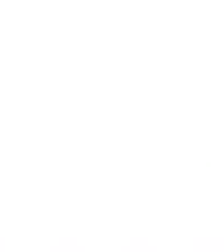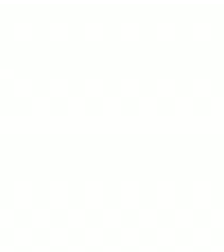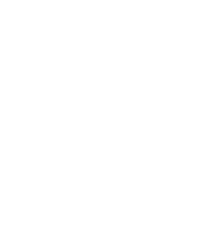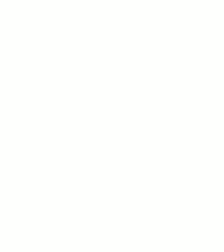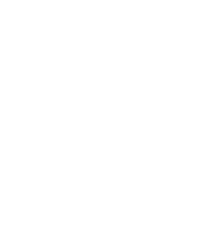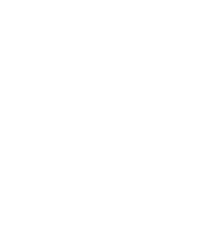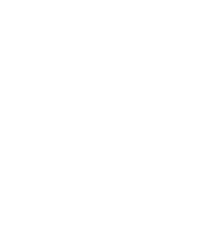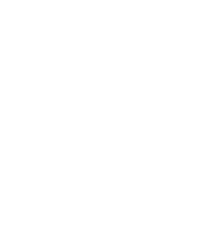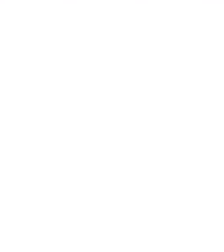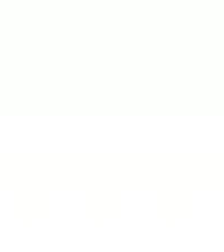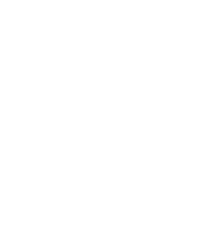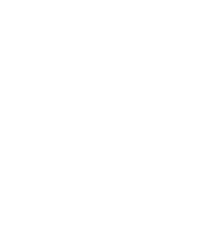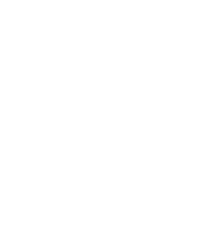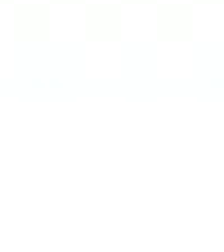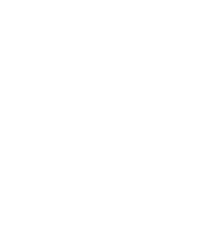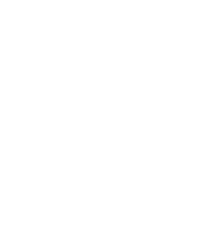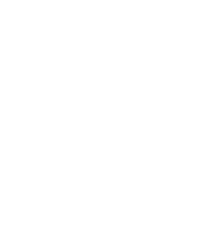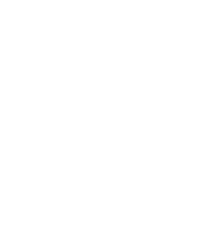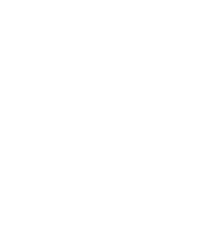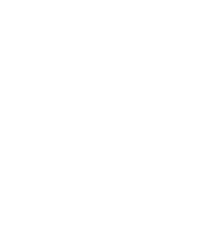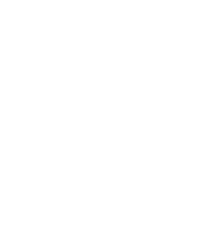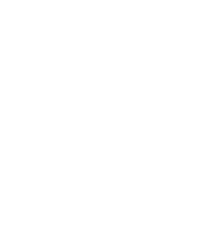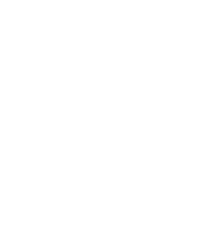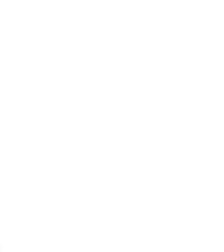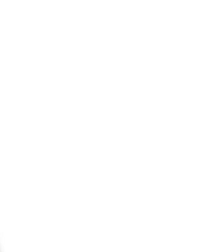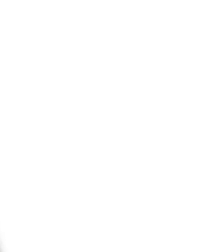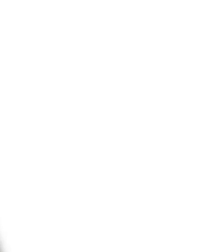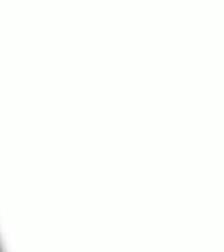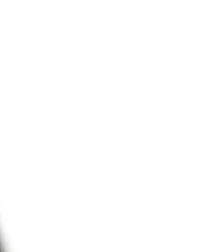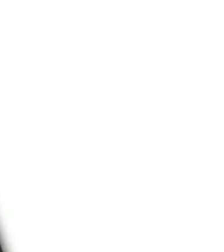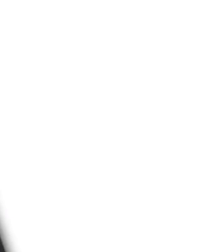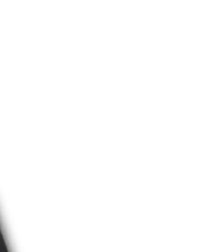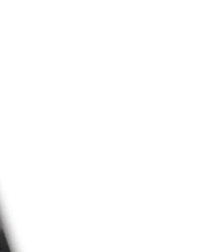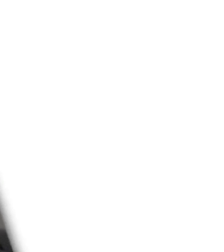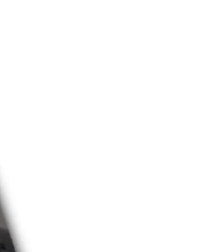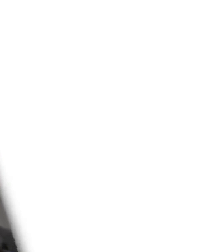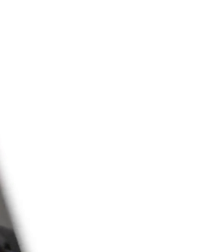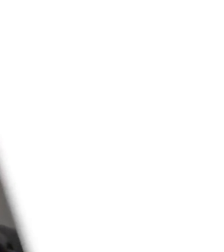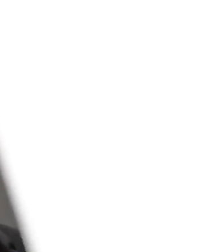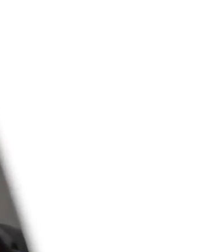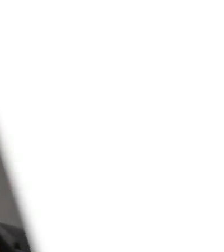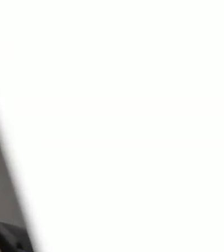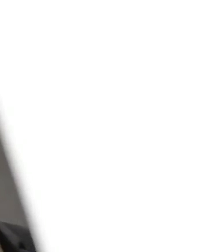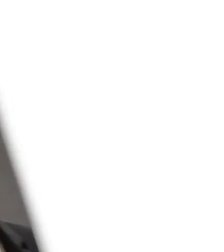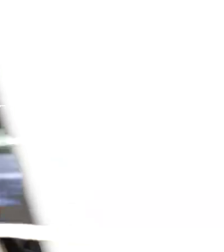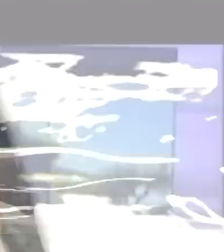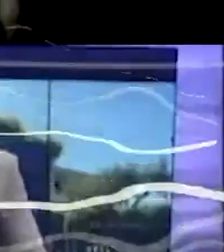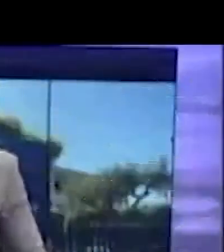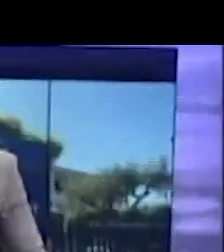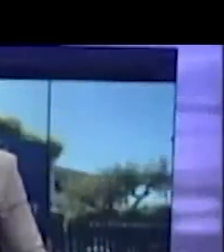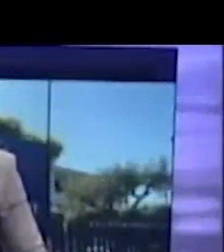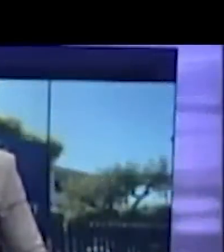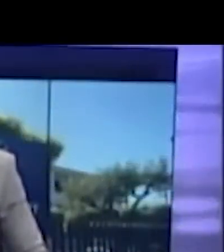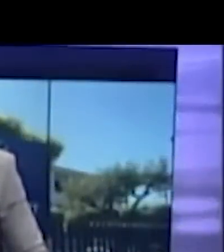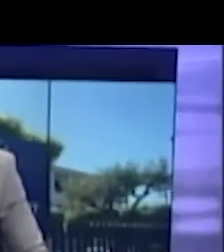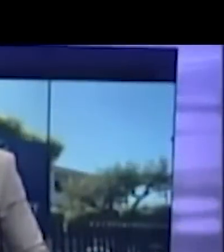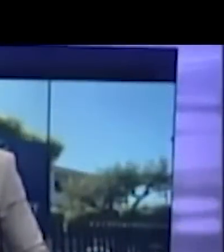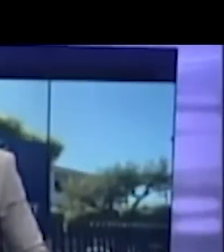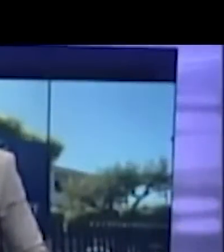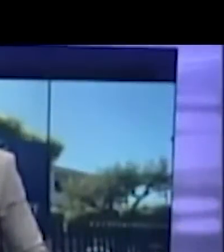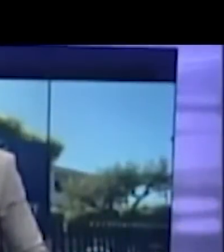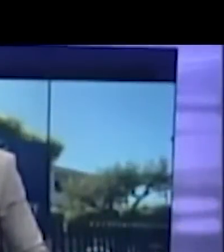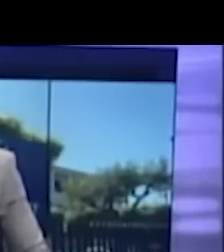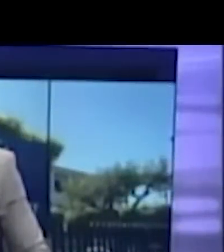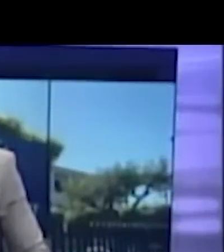loan agreement with the IDB for US $68 million for the NIDS and other projects. However, the act would hit